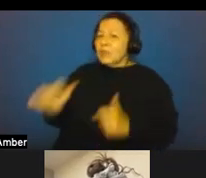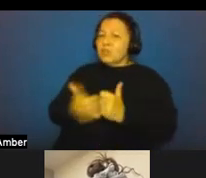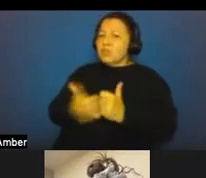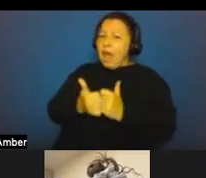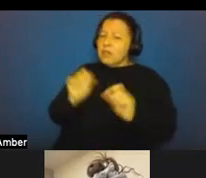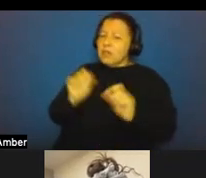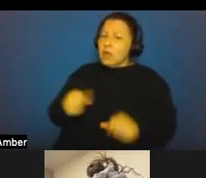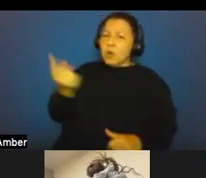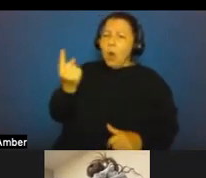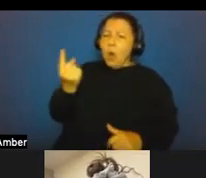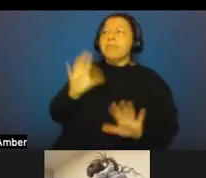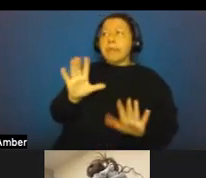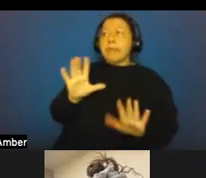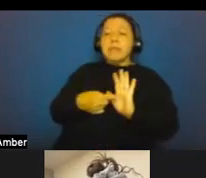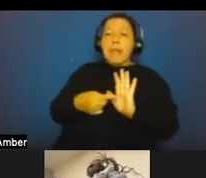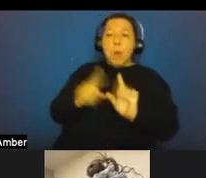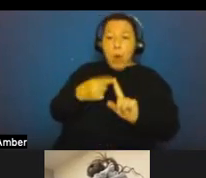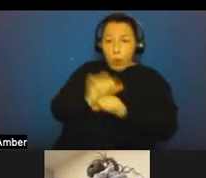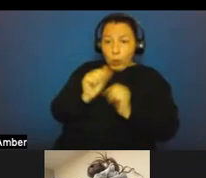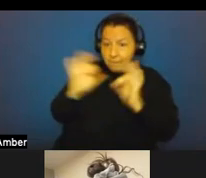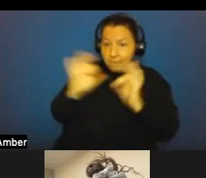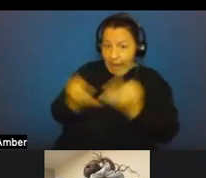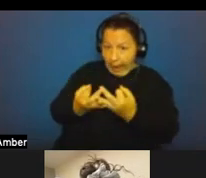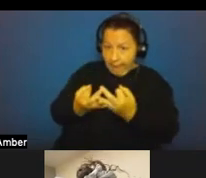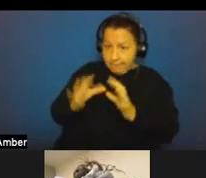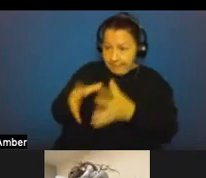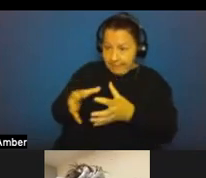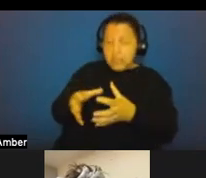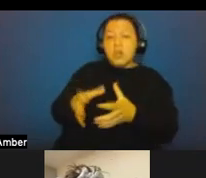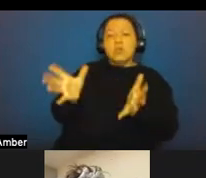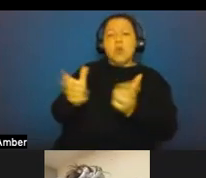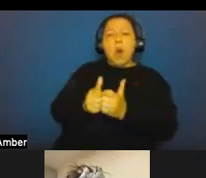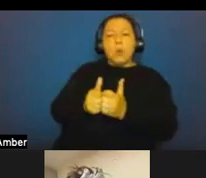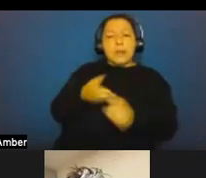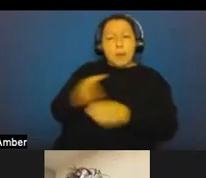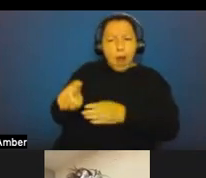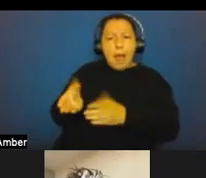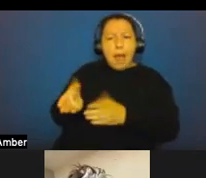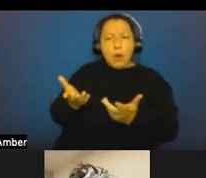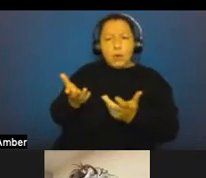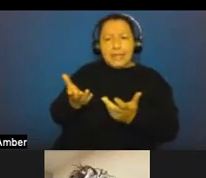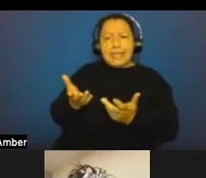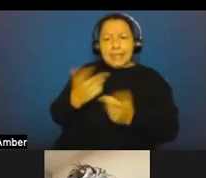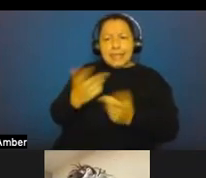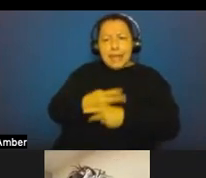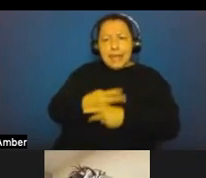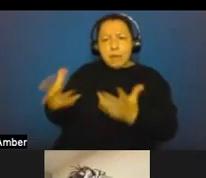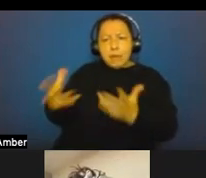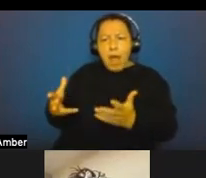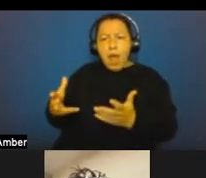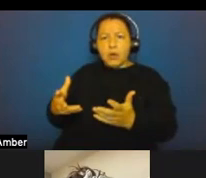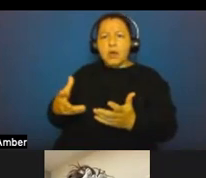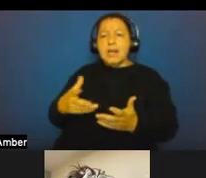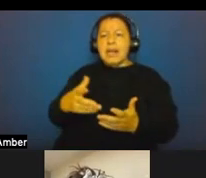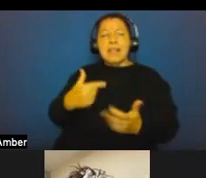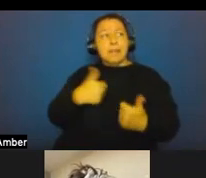to talk to the caretaker, the primary caretaker who's coming in, and just say, I am a mandatory